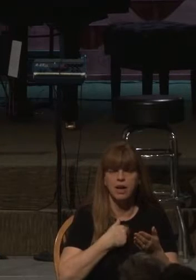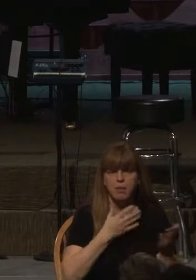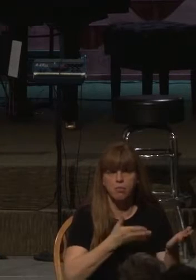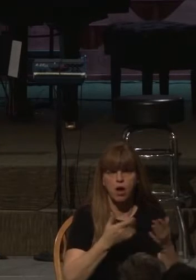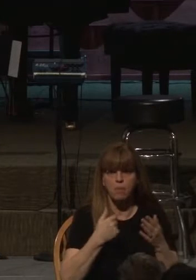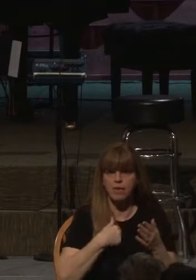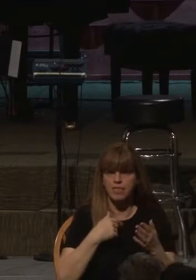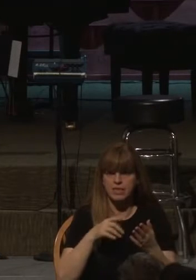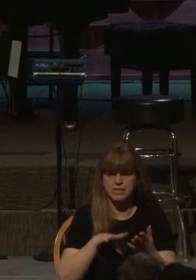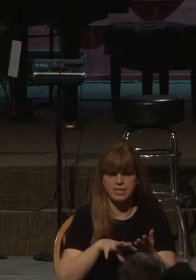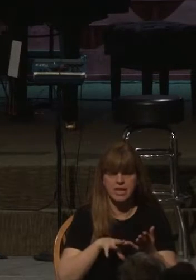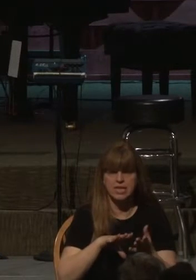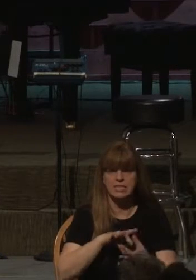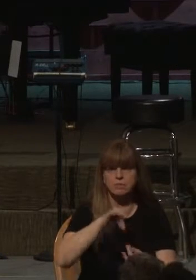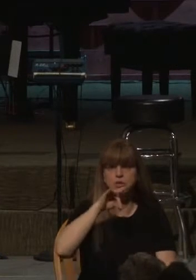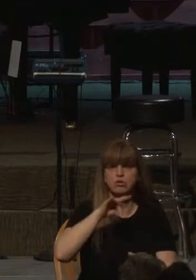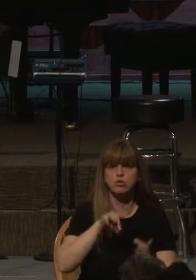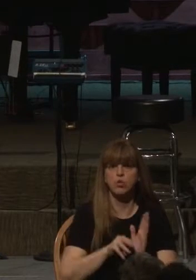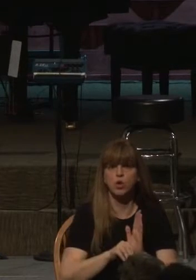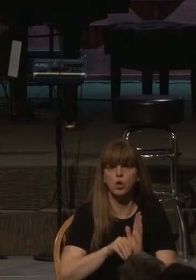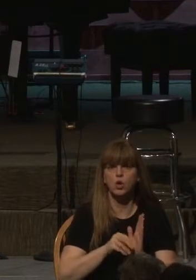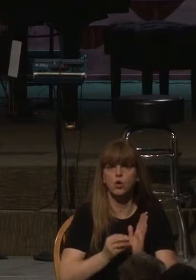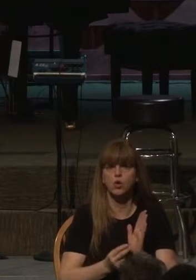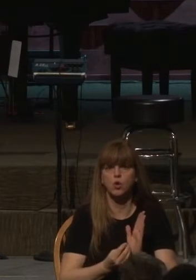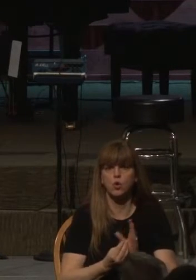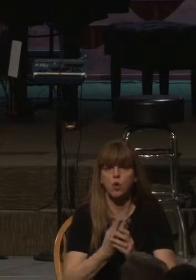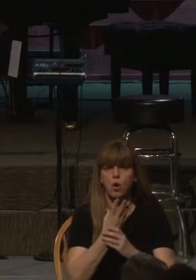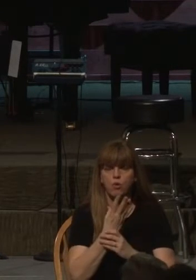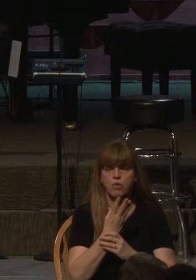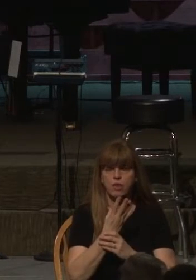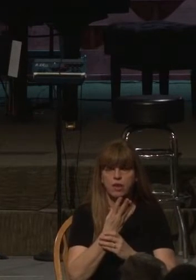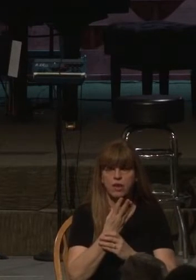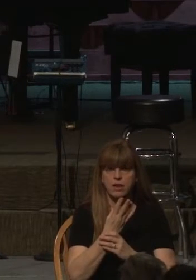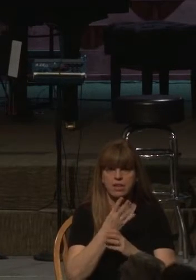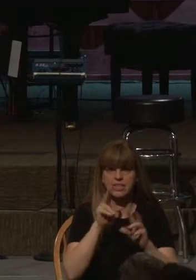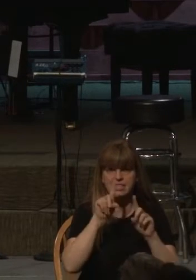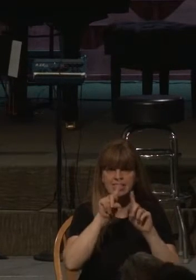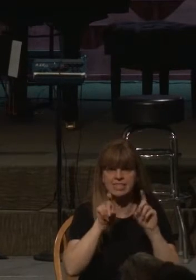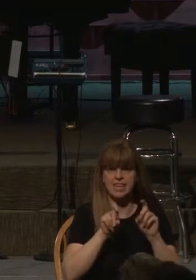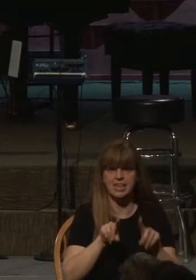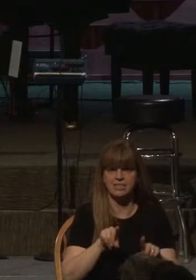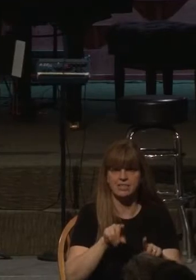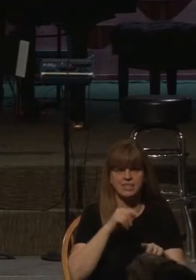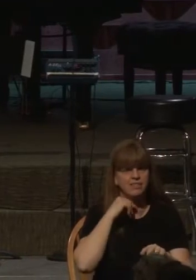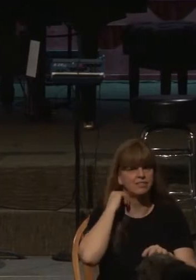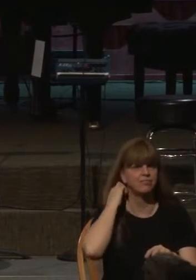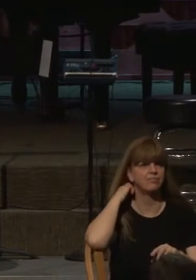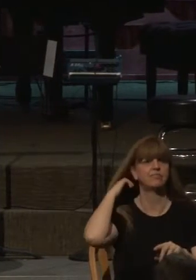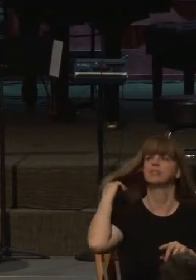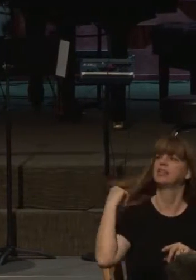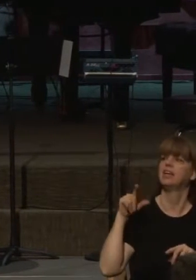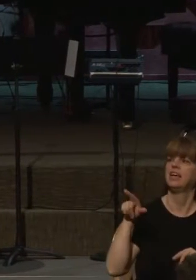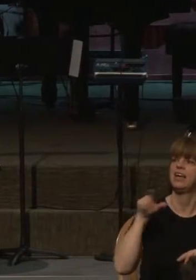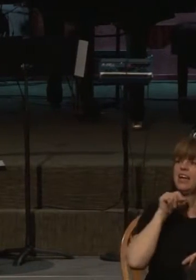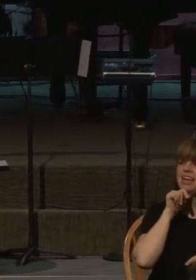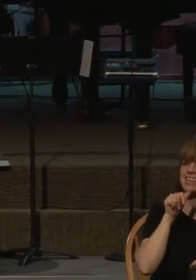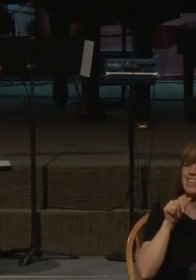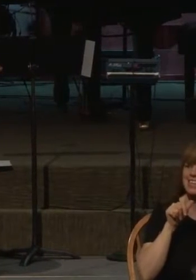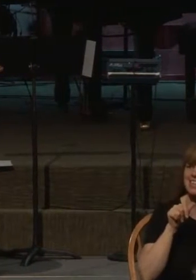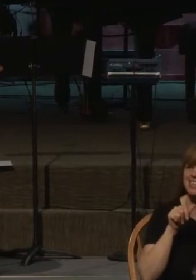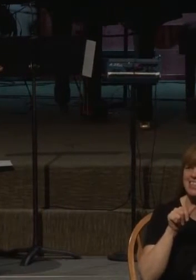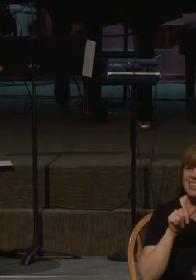brought me this spiritual growth assessment. Yeah. Now he didn't create it, he stole it from Lifeway. But